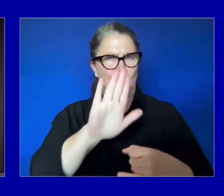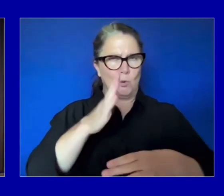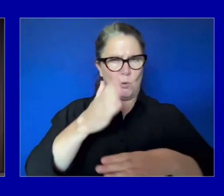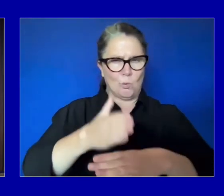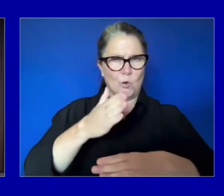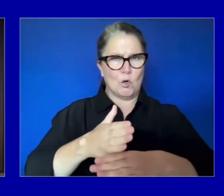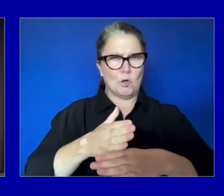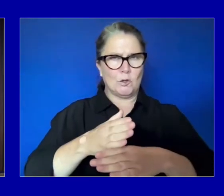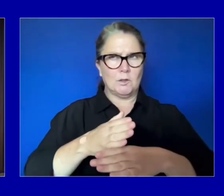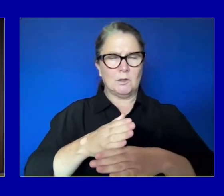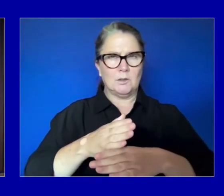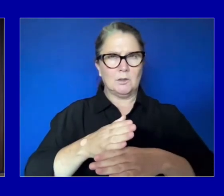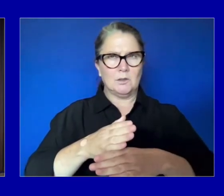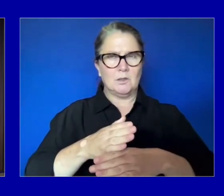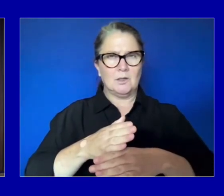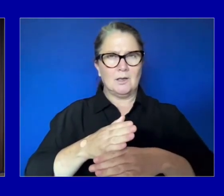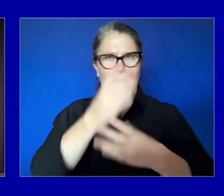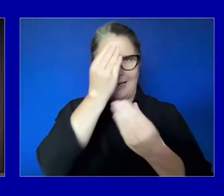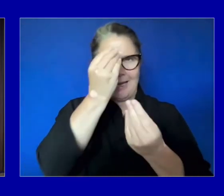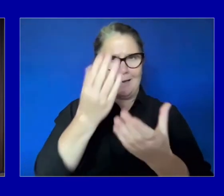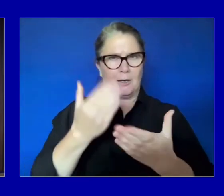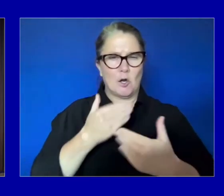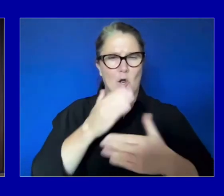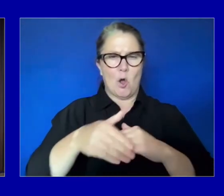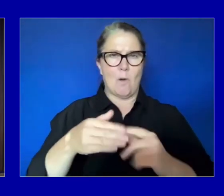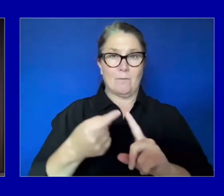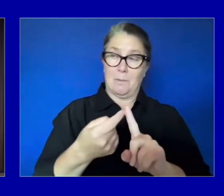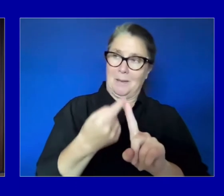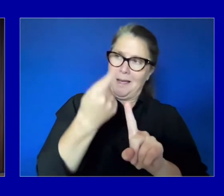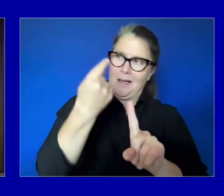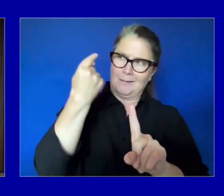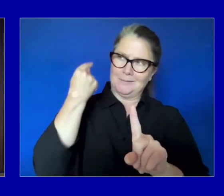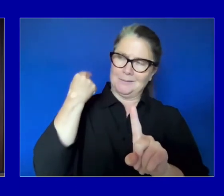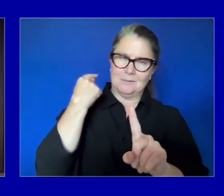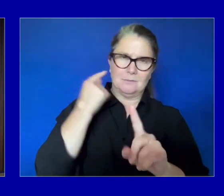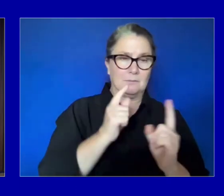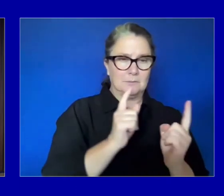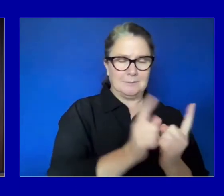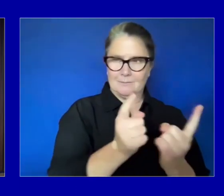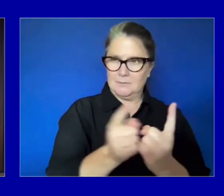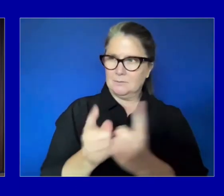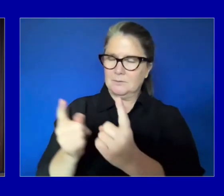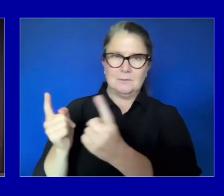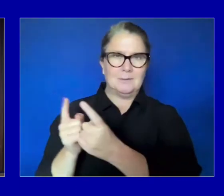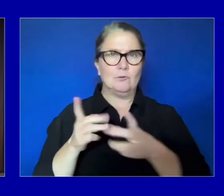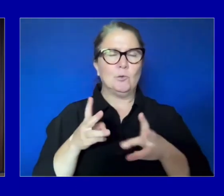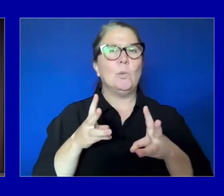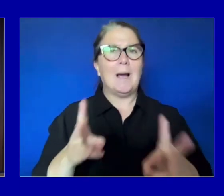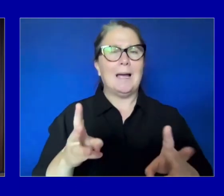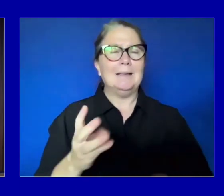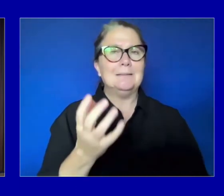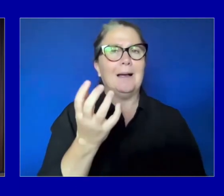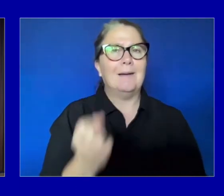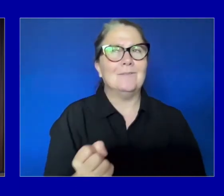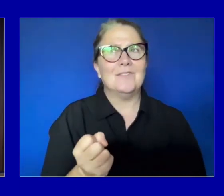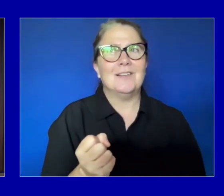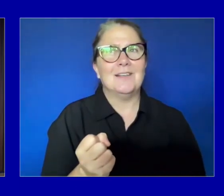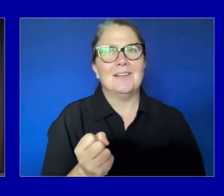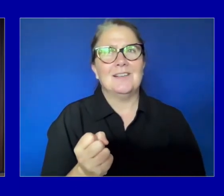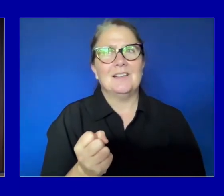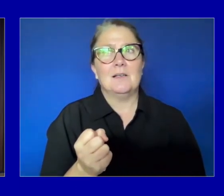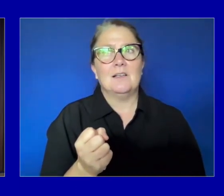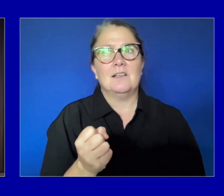in many different ways. And so, um, yeah, I've, I've kind of, this, this, this day is